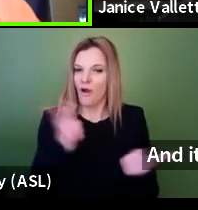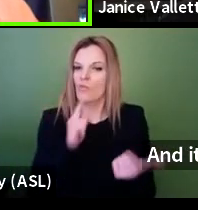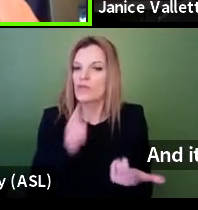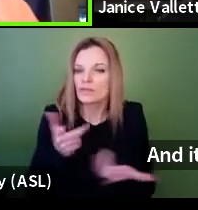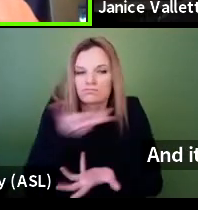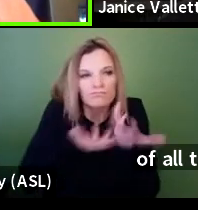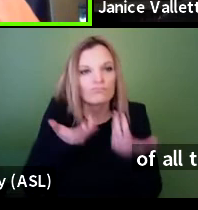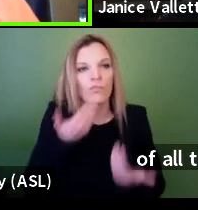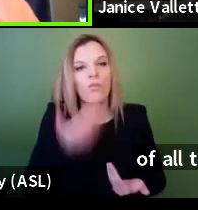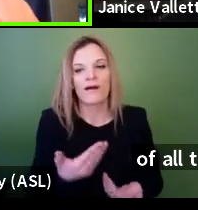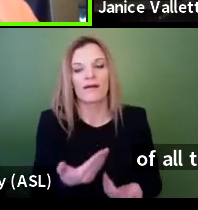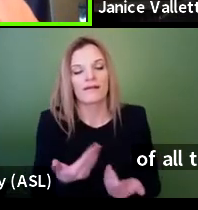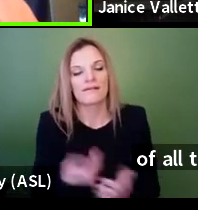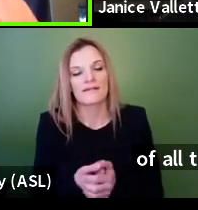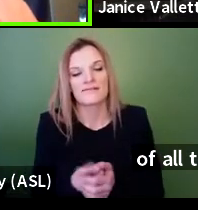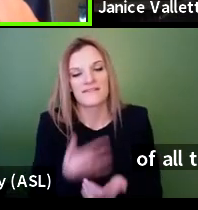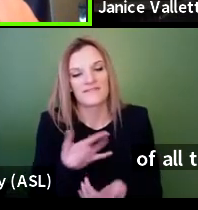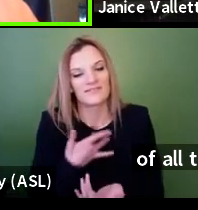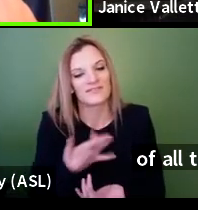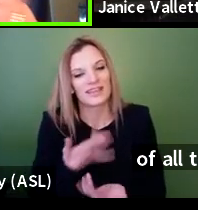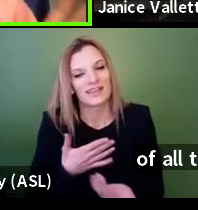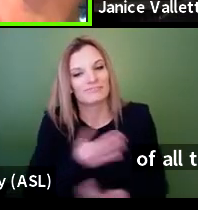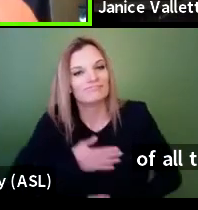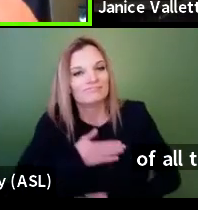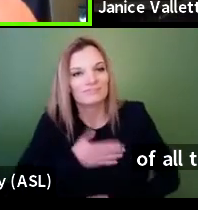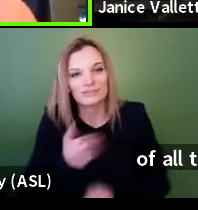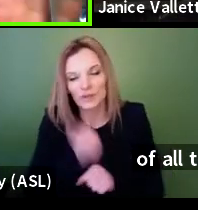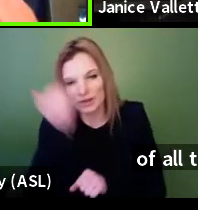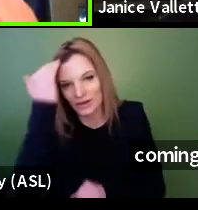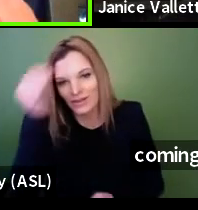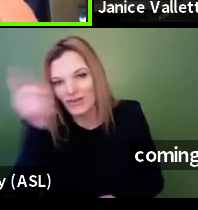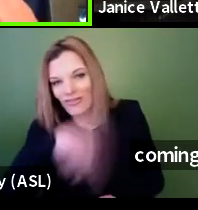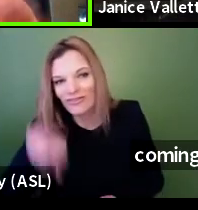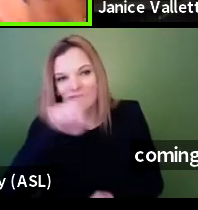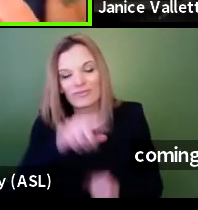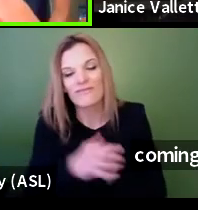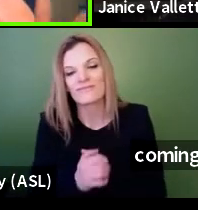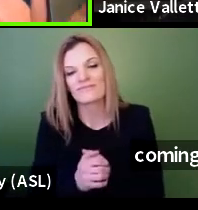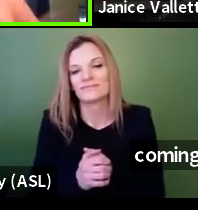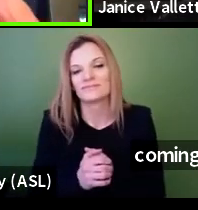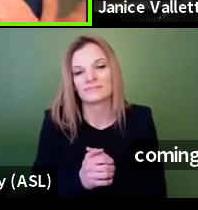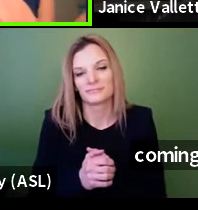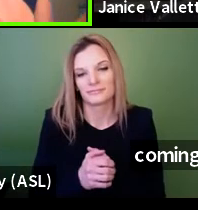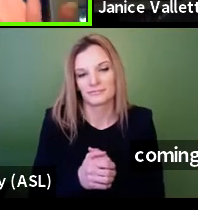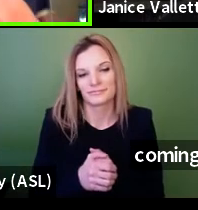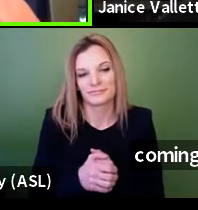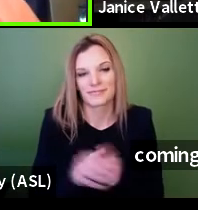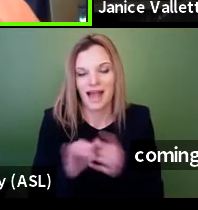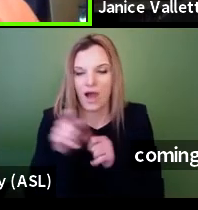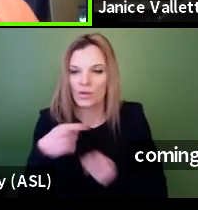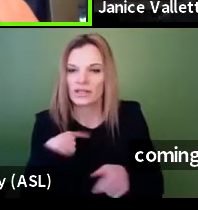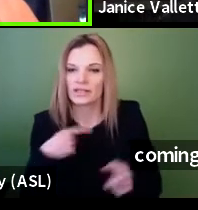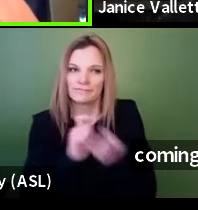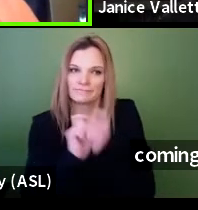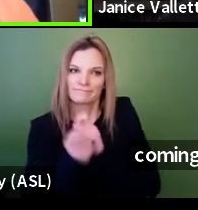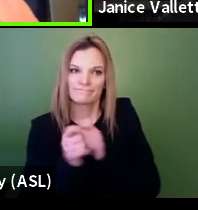And I'm enjoying knowing and getting to know the whole conquest of the redistricting